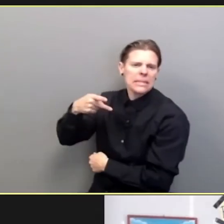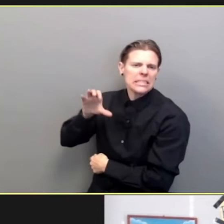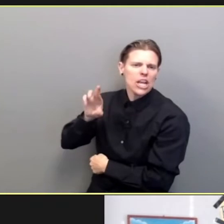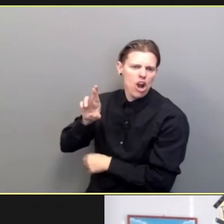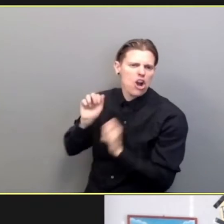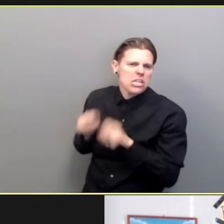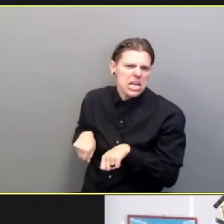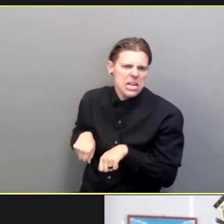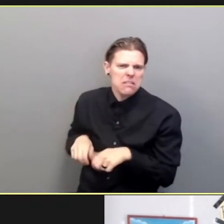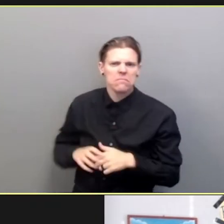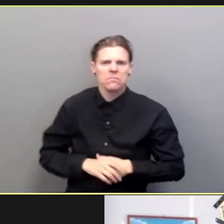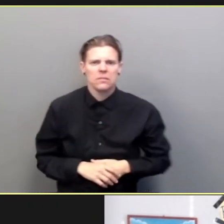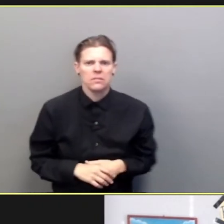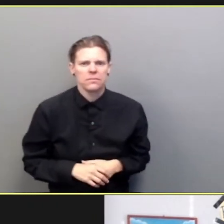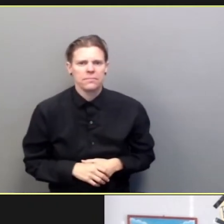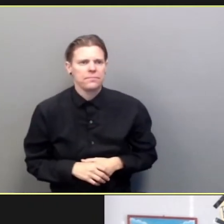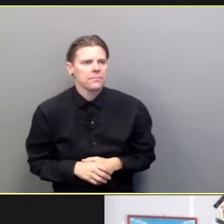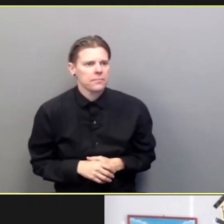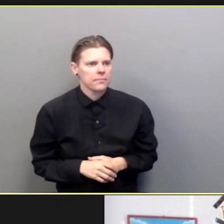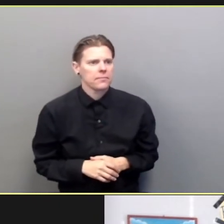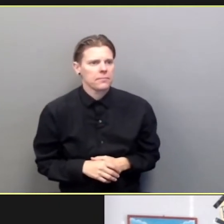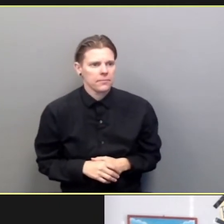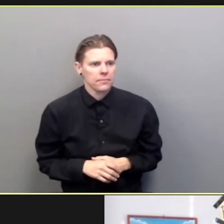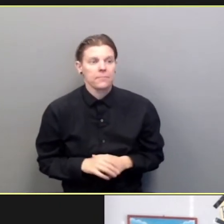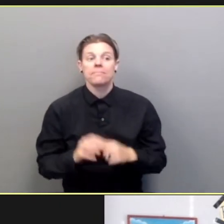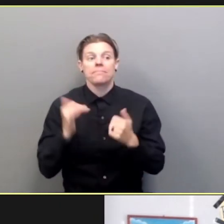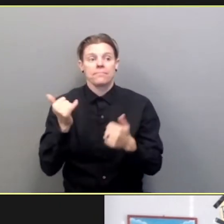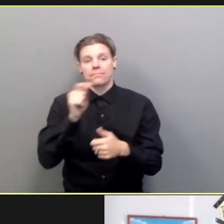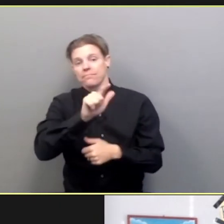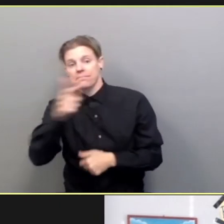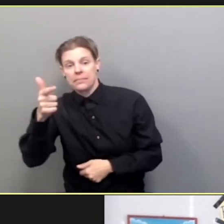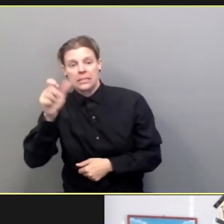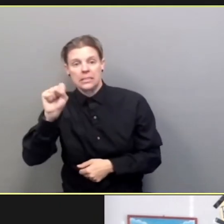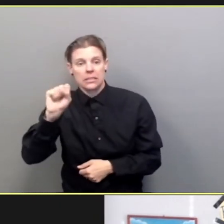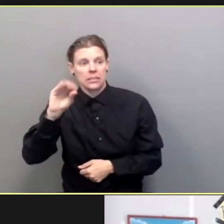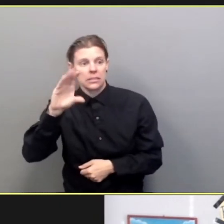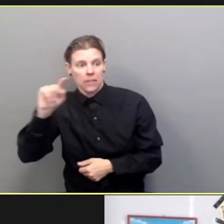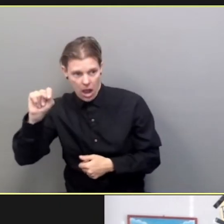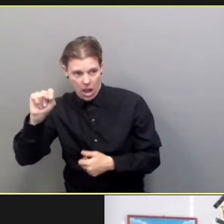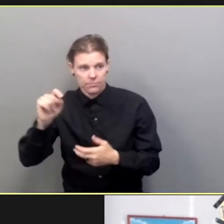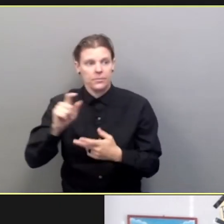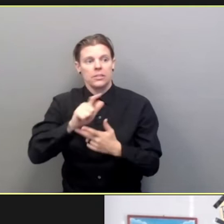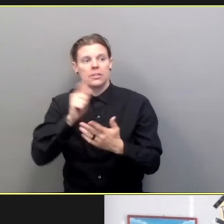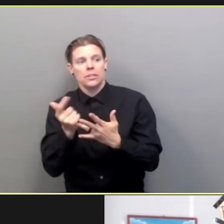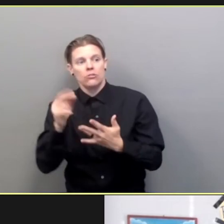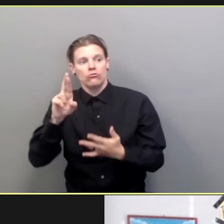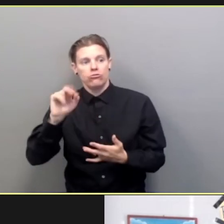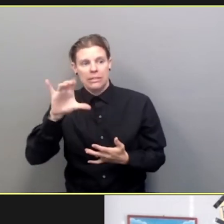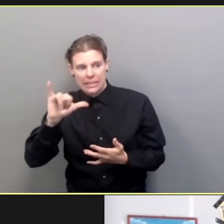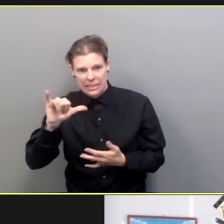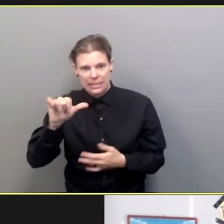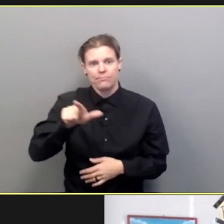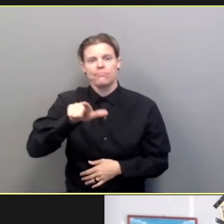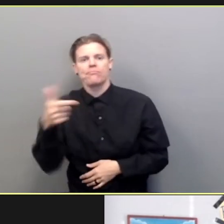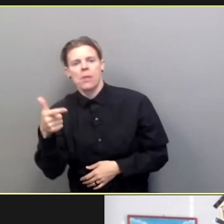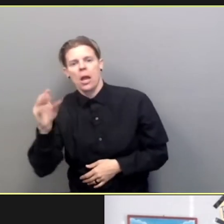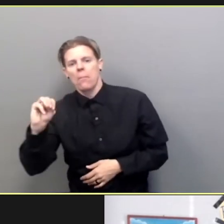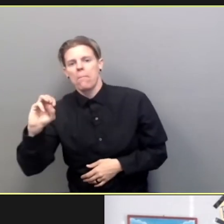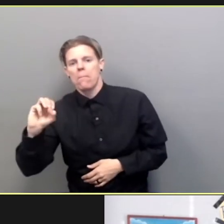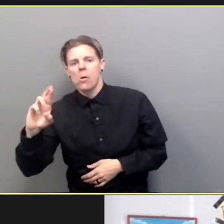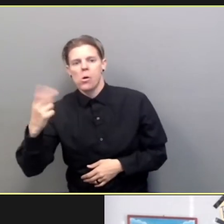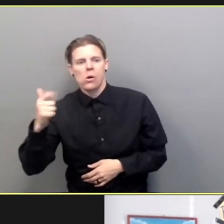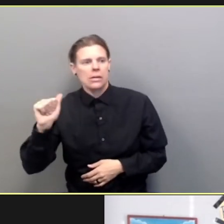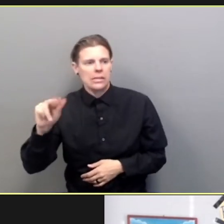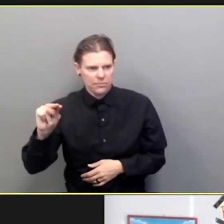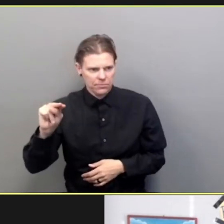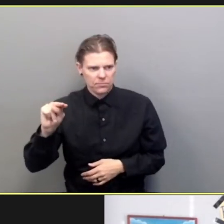All right, next we'll turn to Scott Weiland, followed by Brittany Costello, followed by Morgan Lee. And Morgan, I know you dropped some questions in the chat. I'm